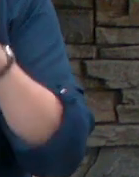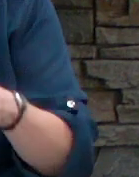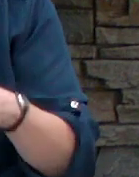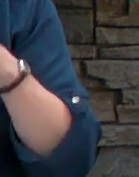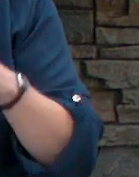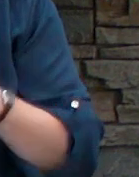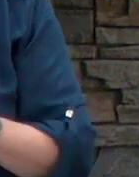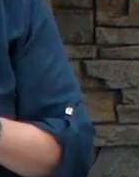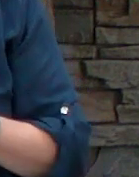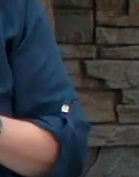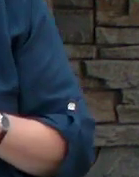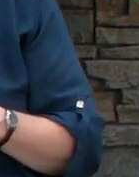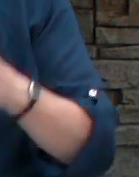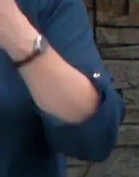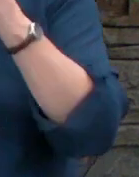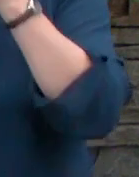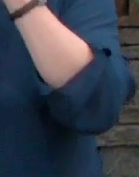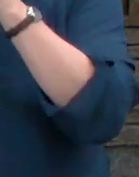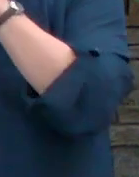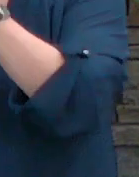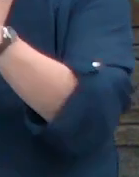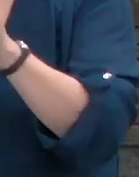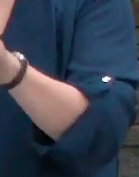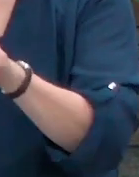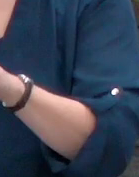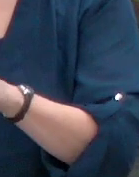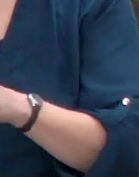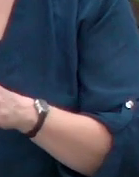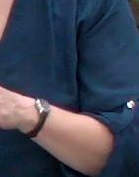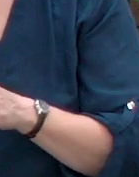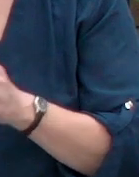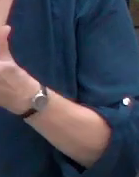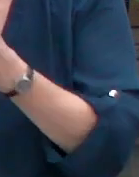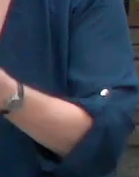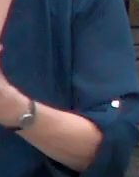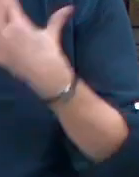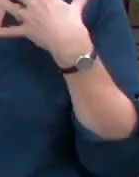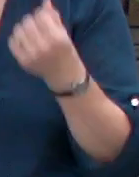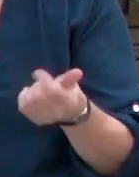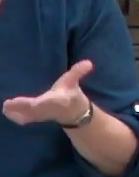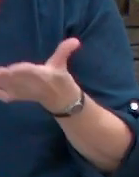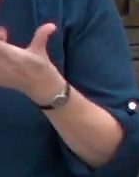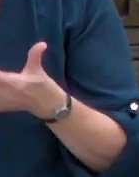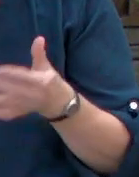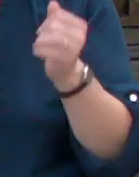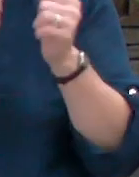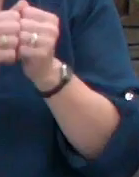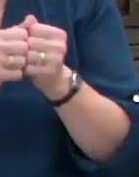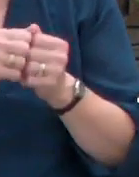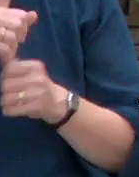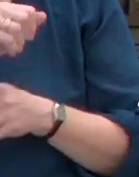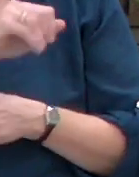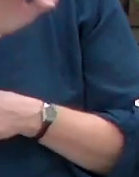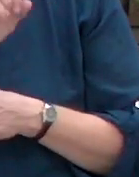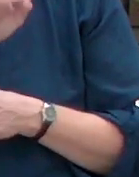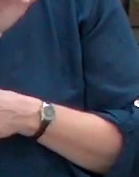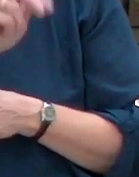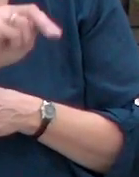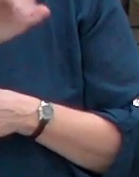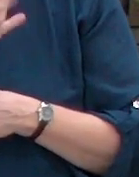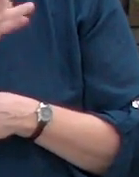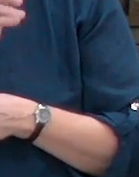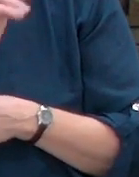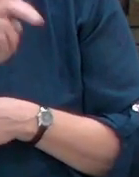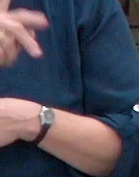difficult. Father, I pray that you will just watch over him and help him to heal well. Please be with Jean Johnson